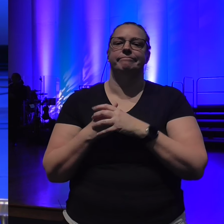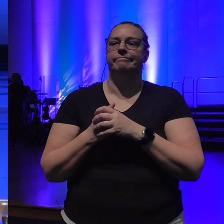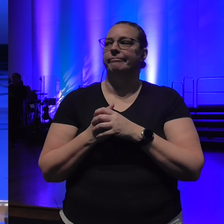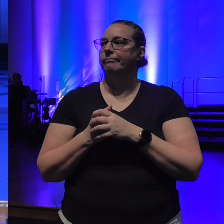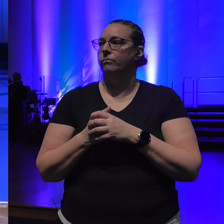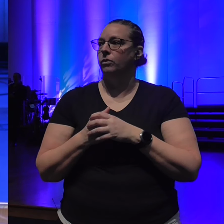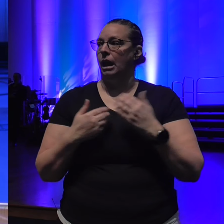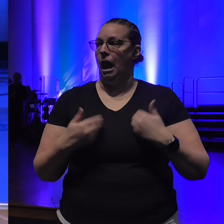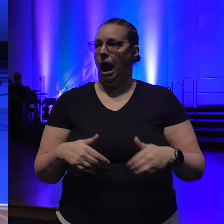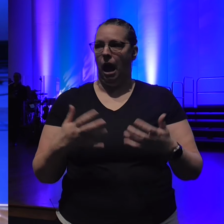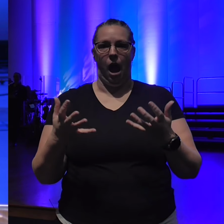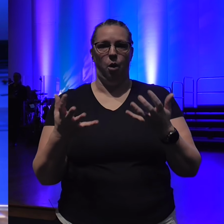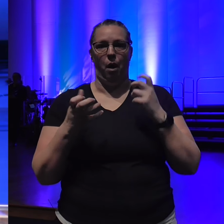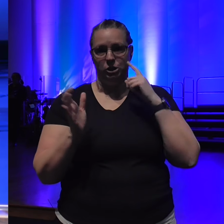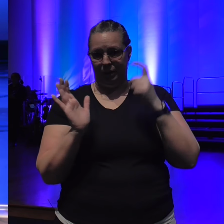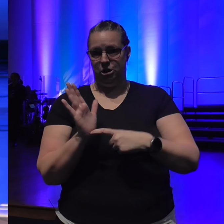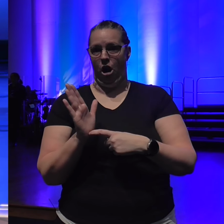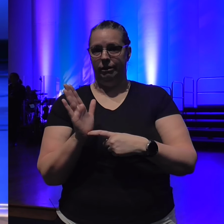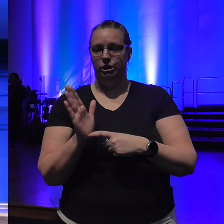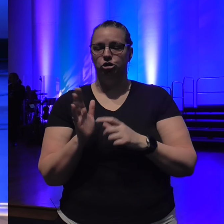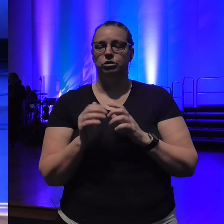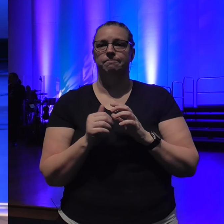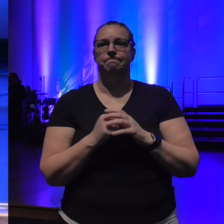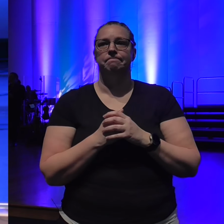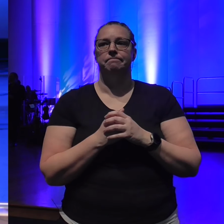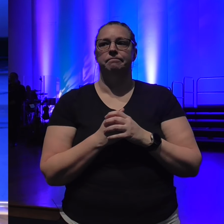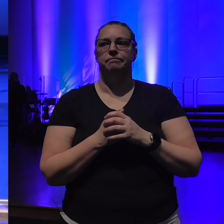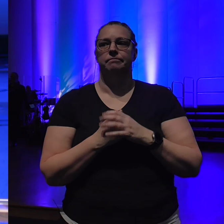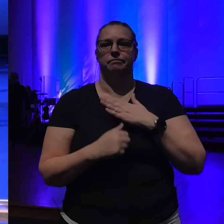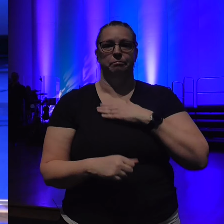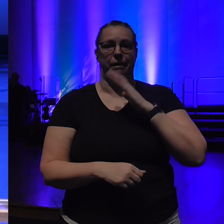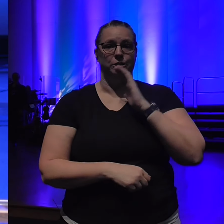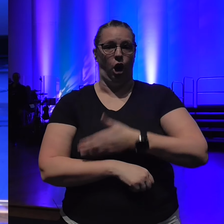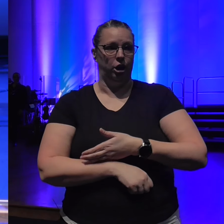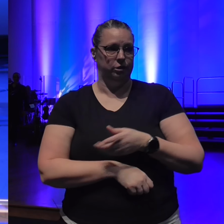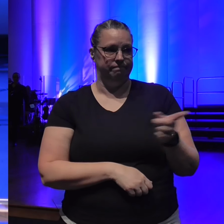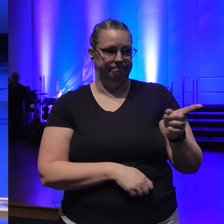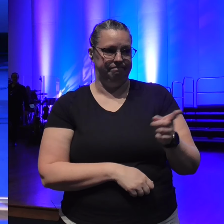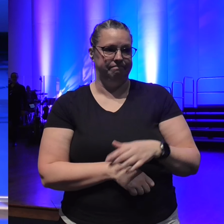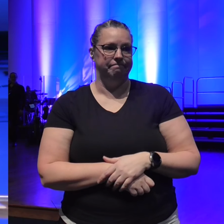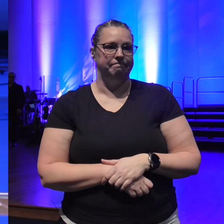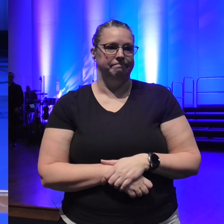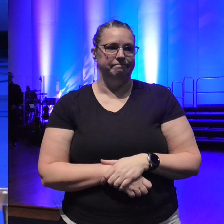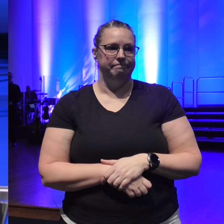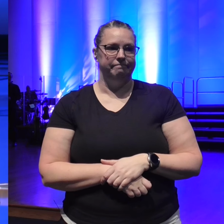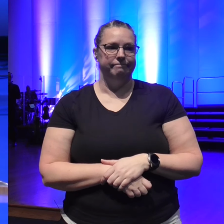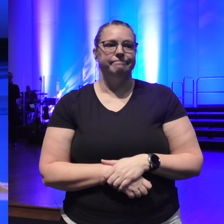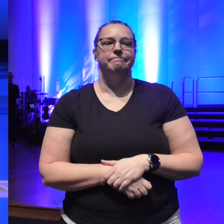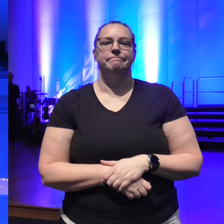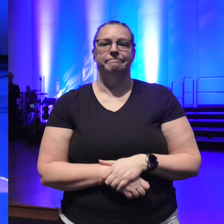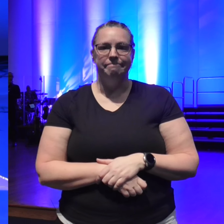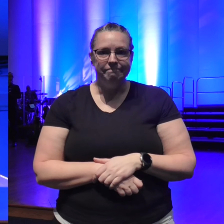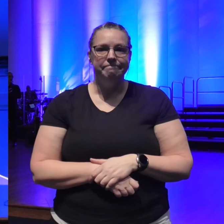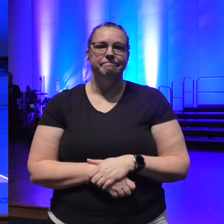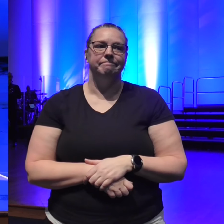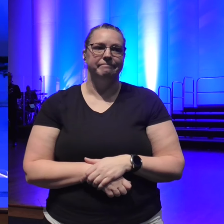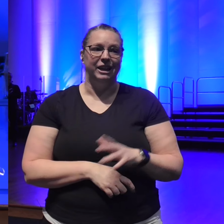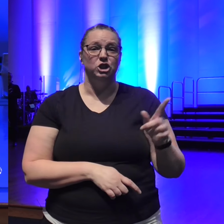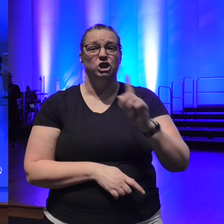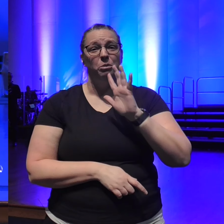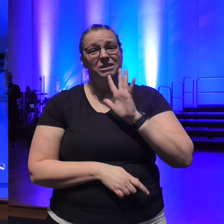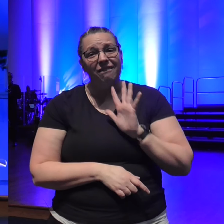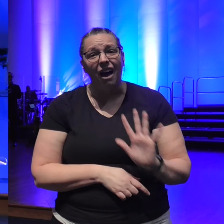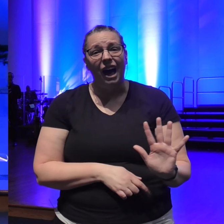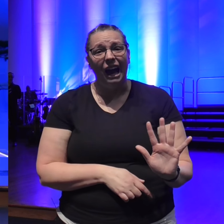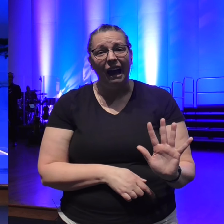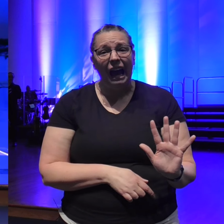And I'd like to just acknowledge my daughter over here. She was 5 years old when